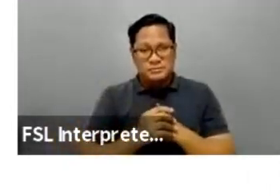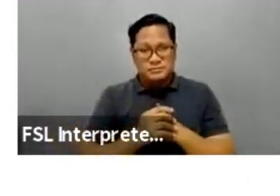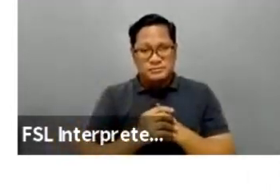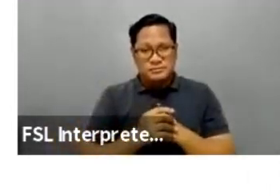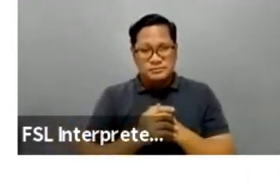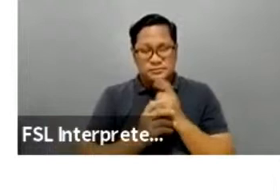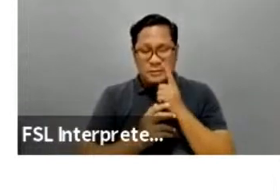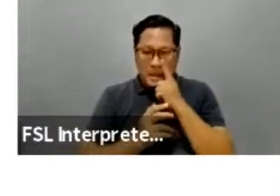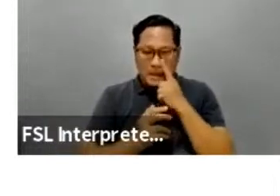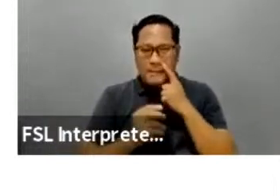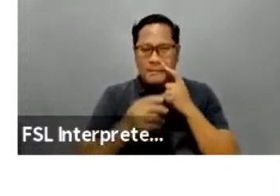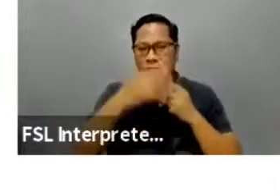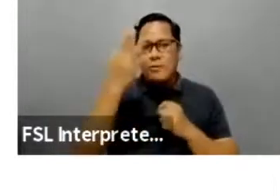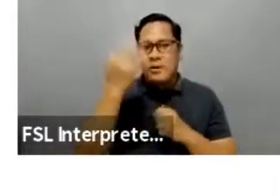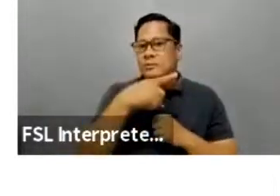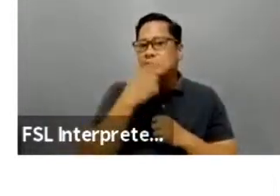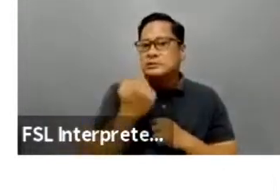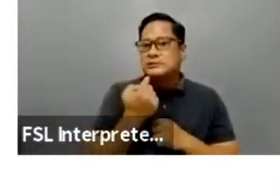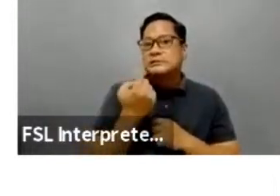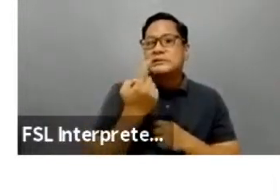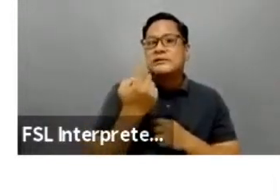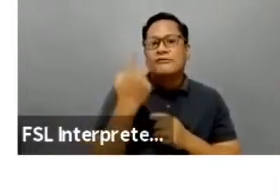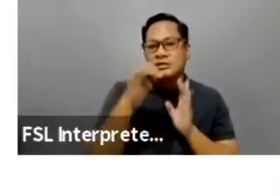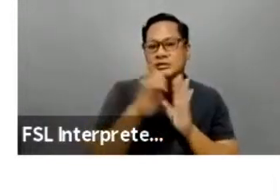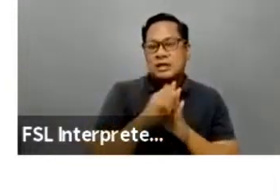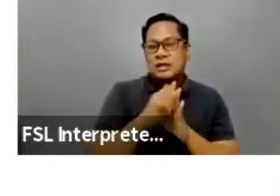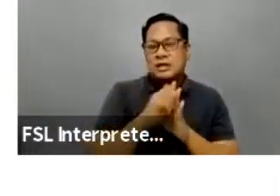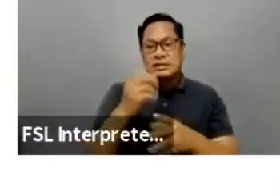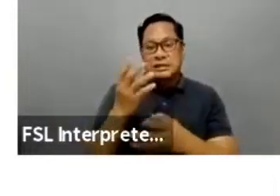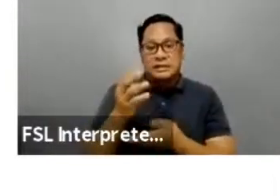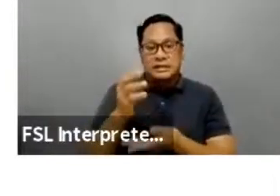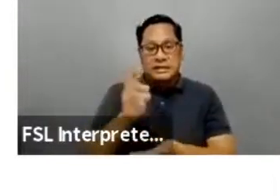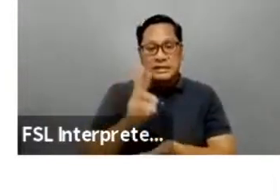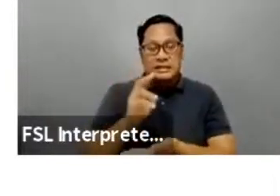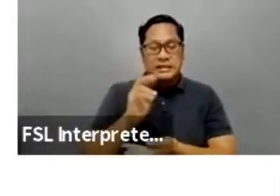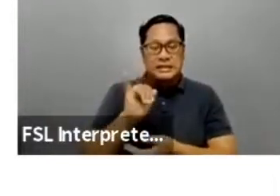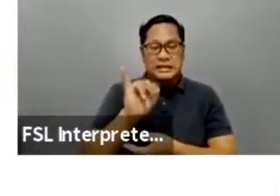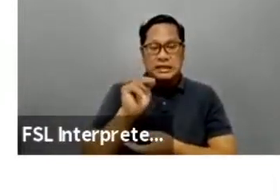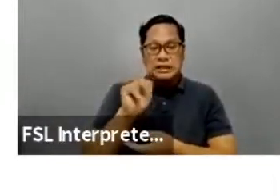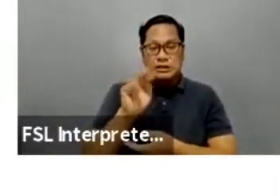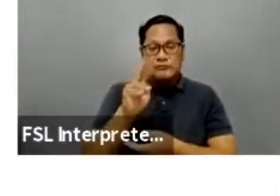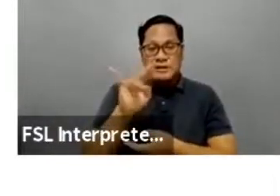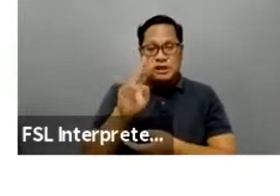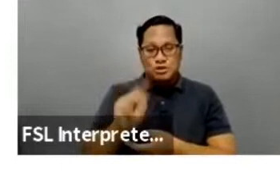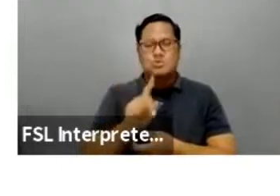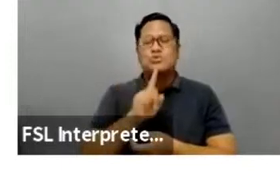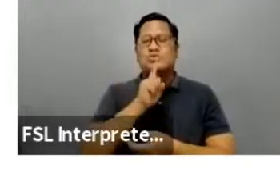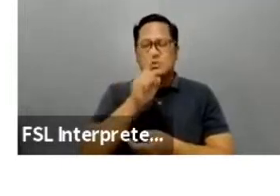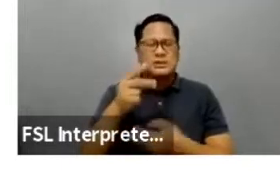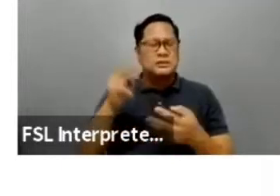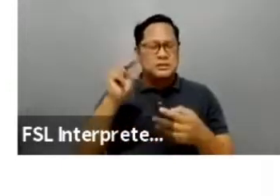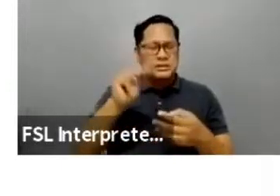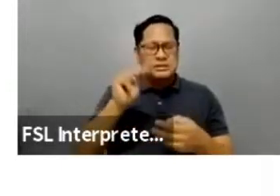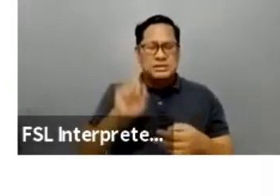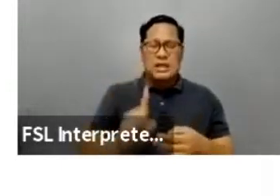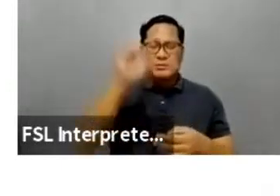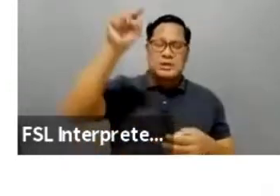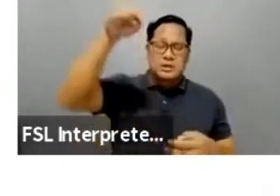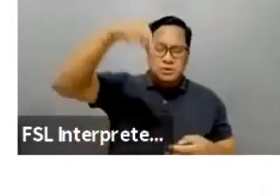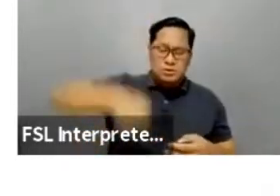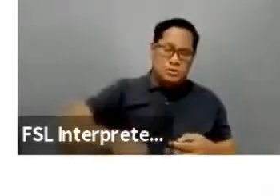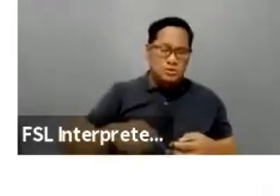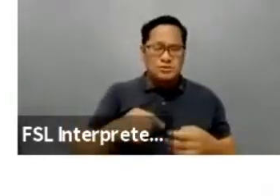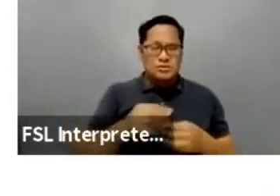Because every intervention will have multi-order consequences. That means up and down, vertical